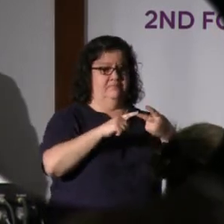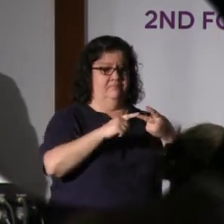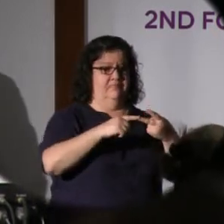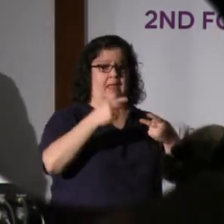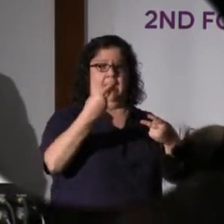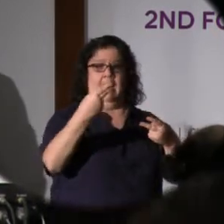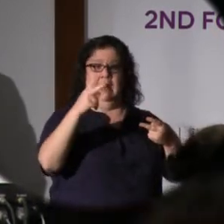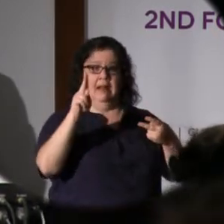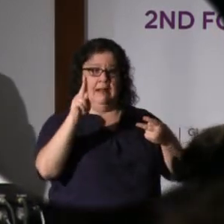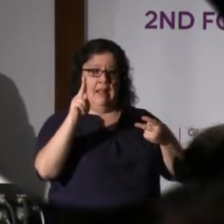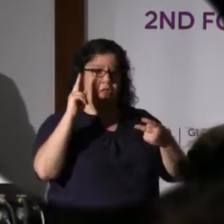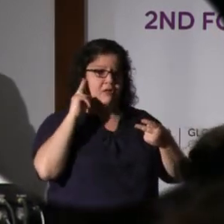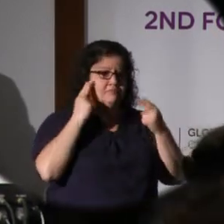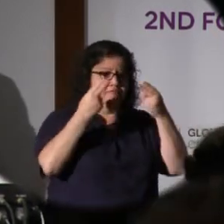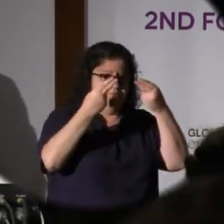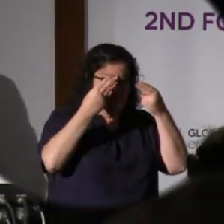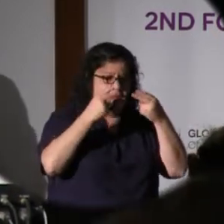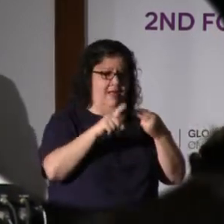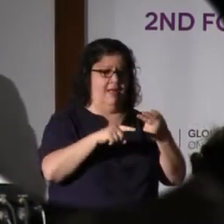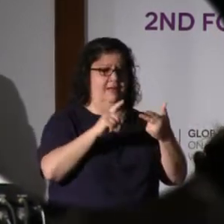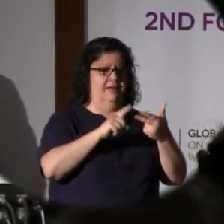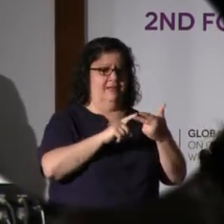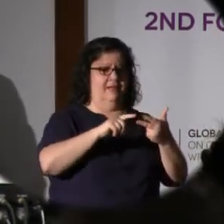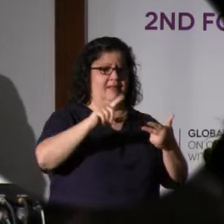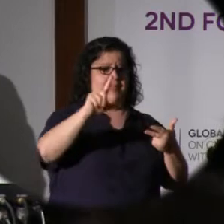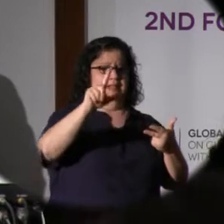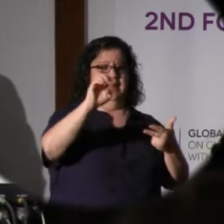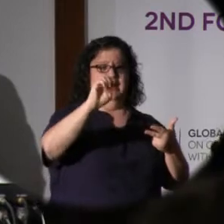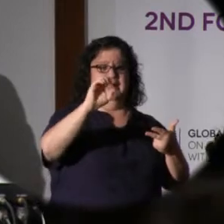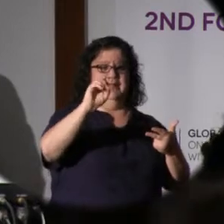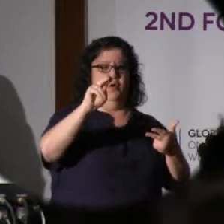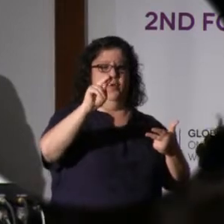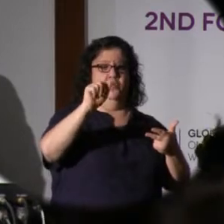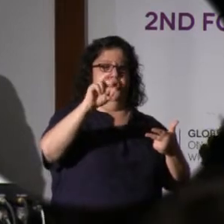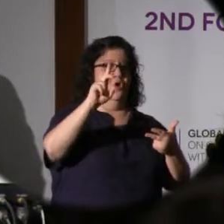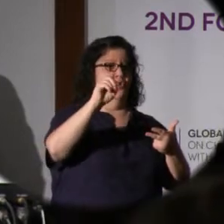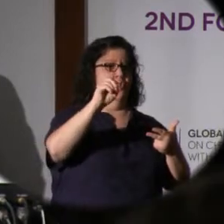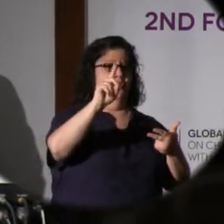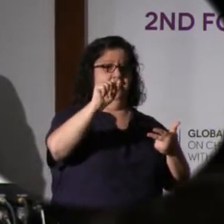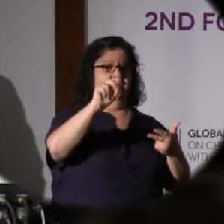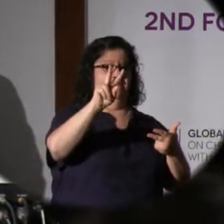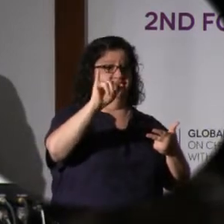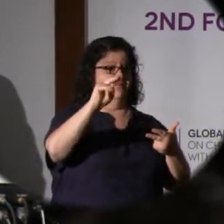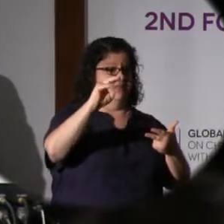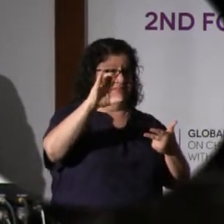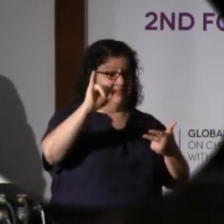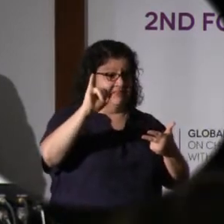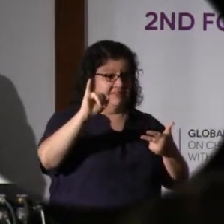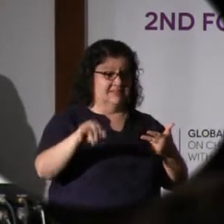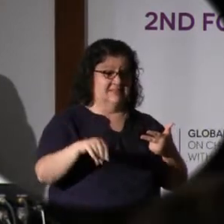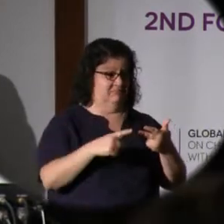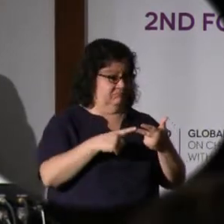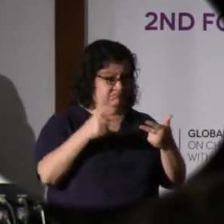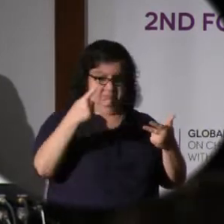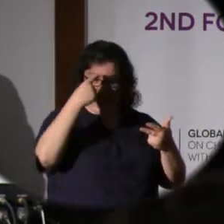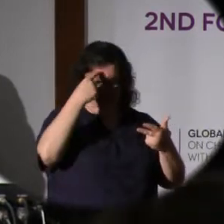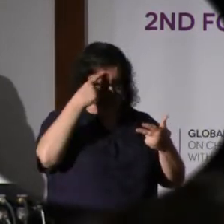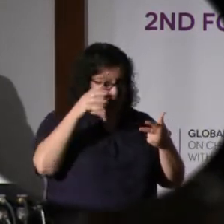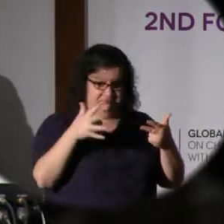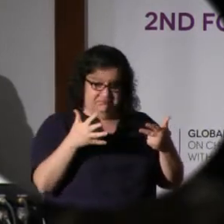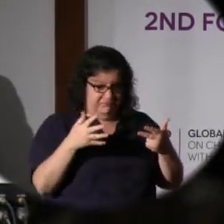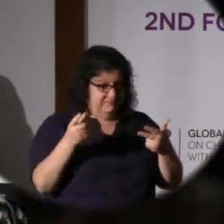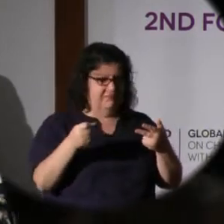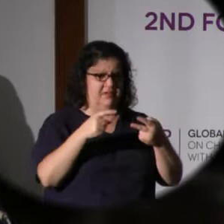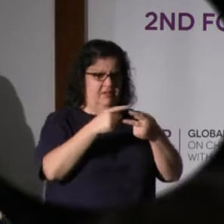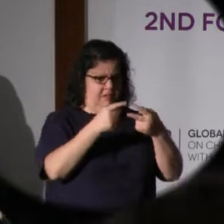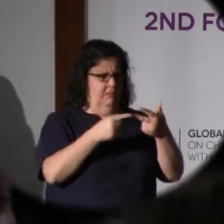Vinci. Where would the world be, where would humanity be without the contribution of these people who